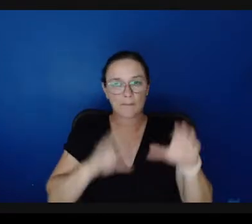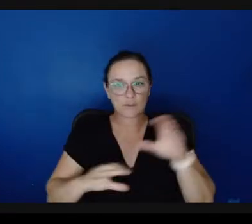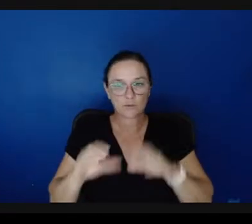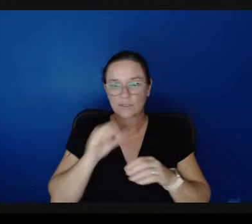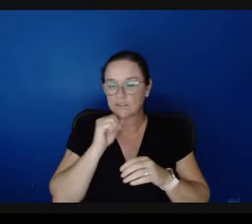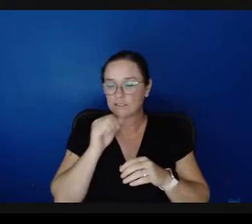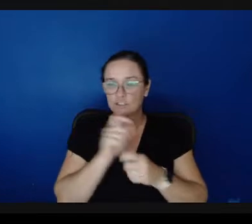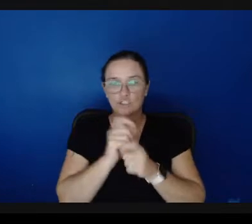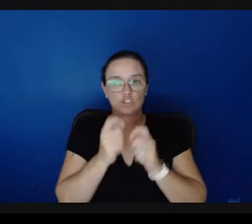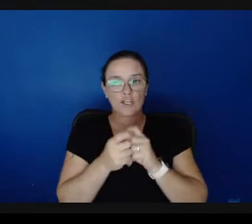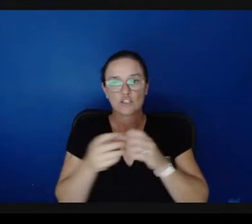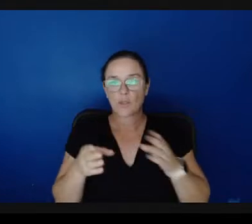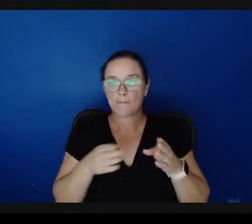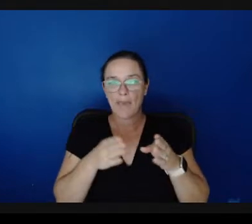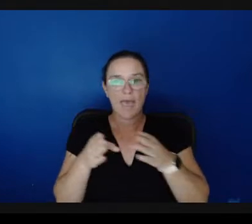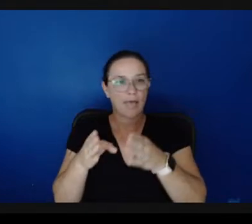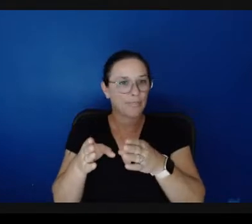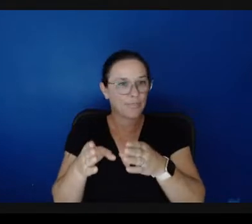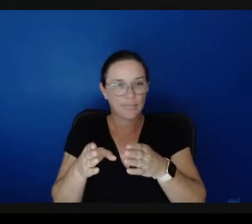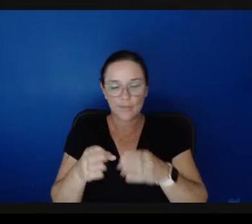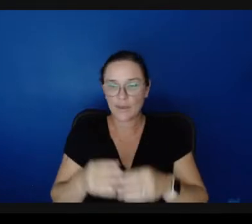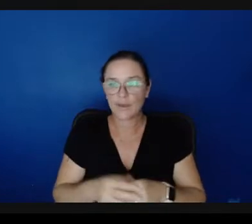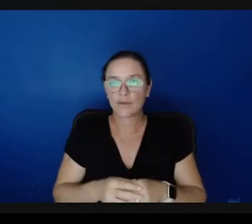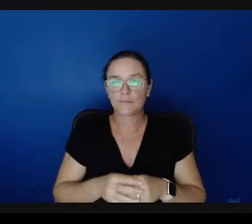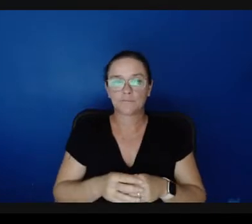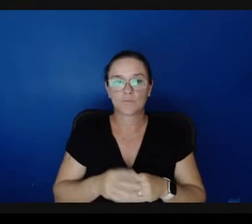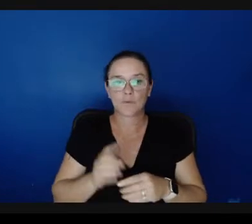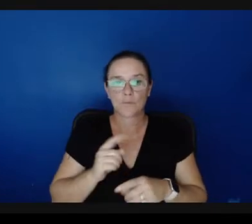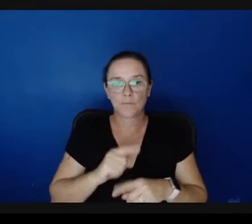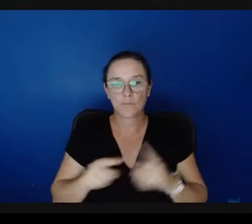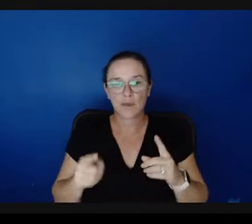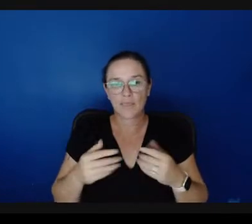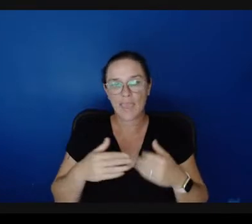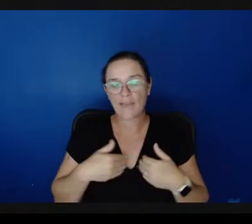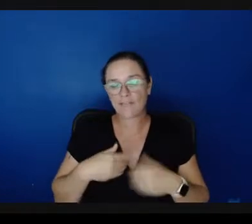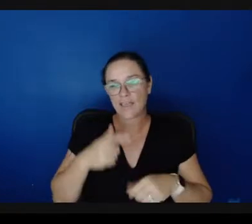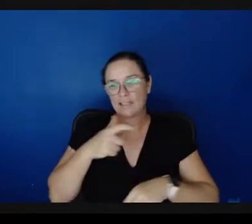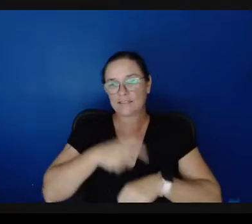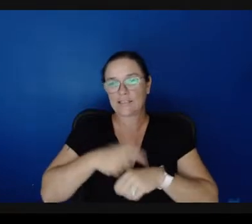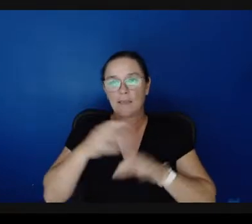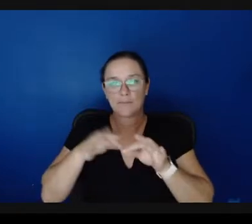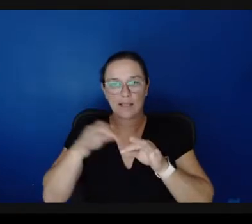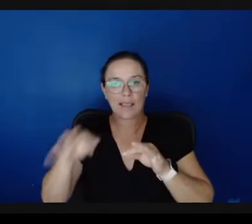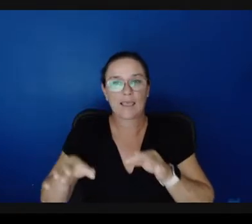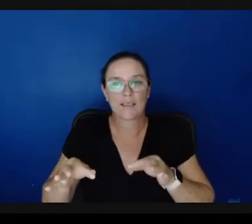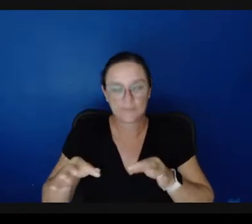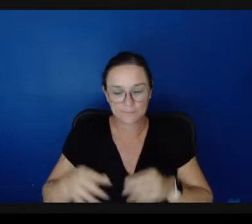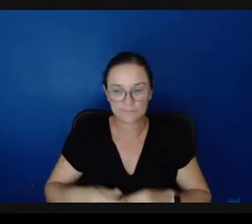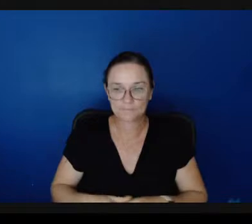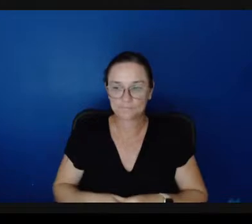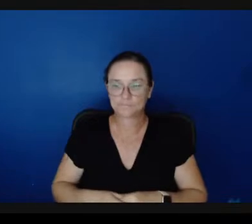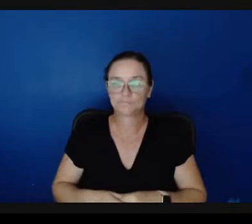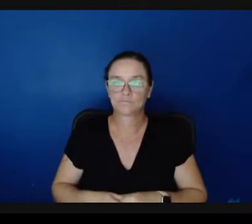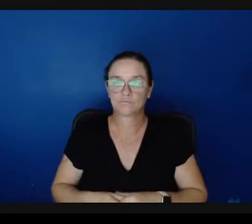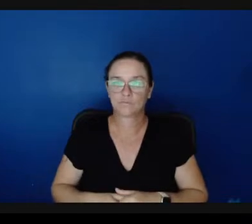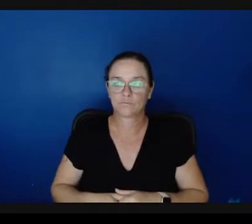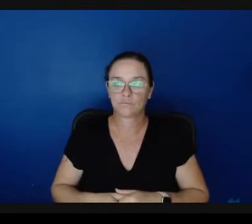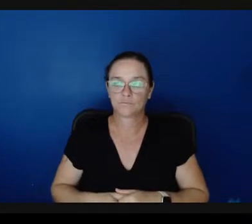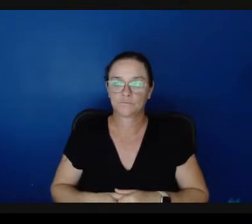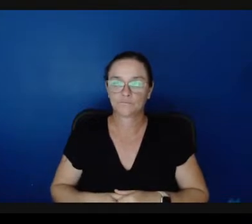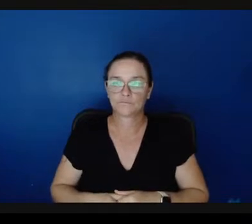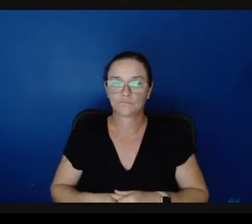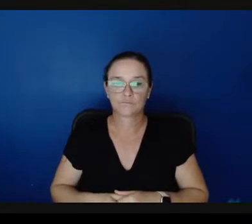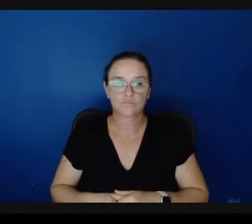It does include that sometimes mysterious time delay that occurs as well. And they do